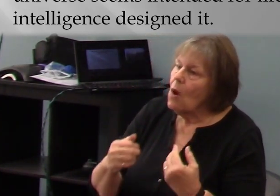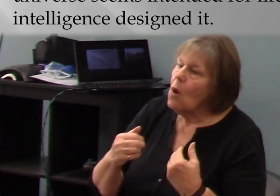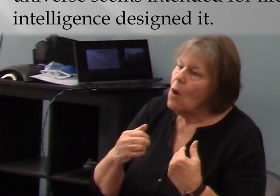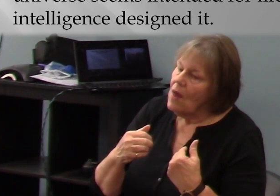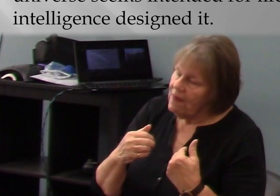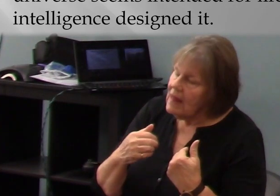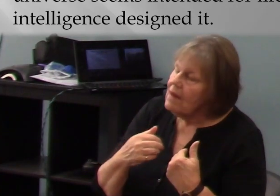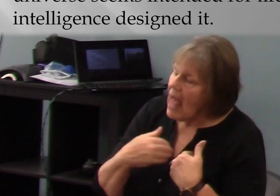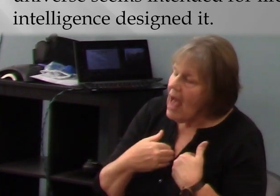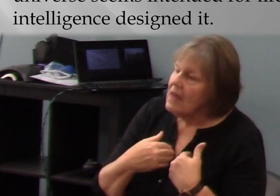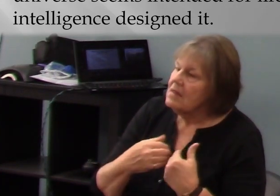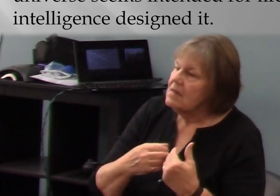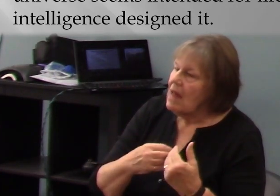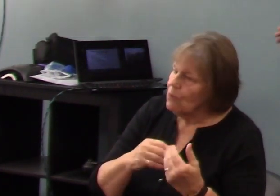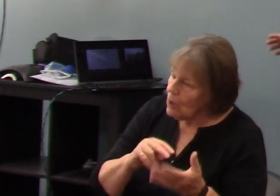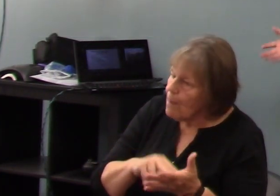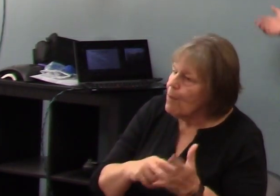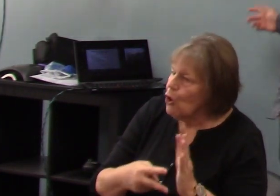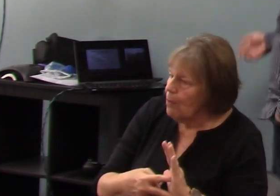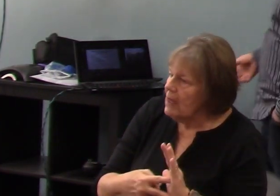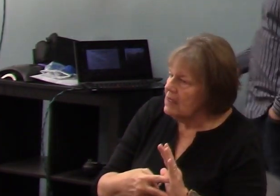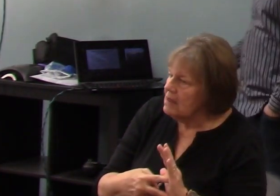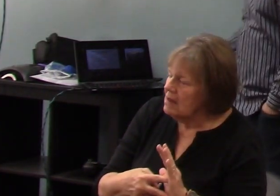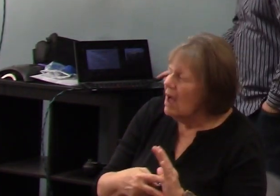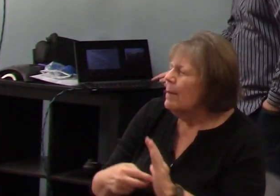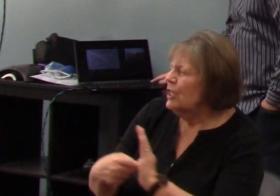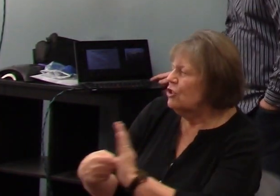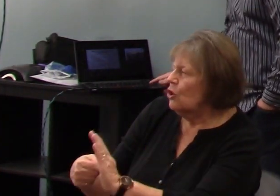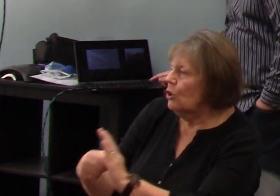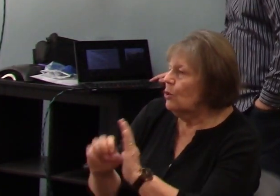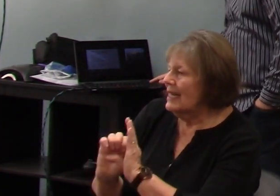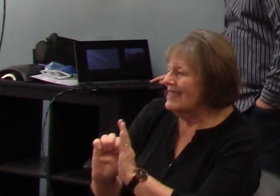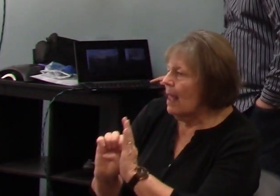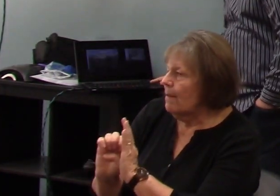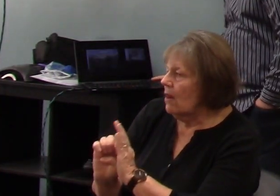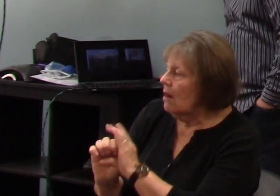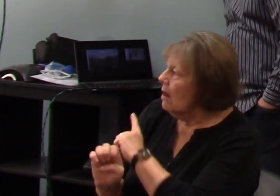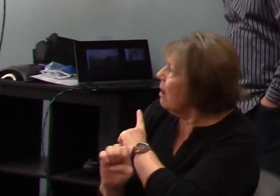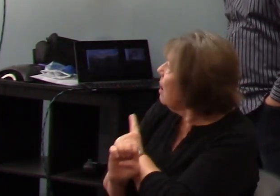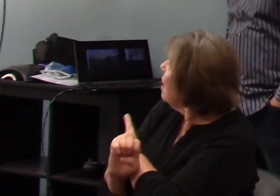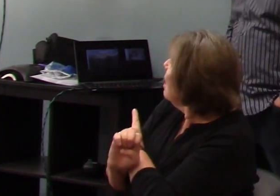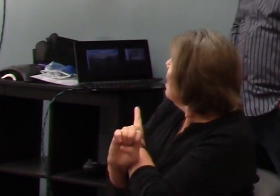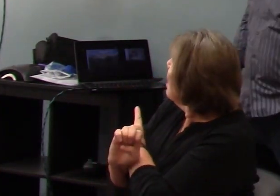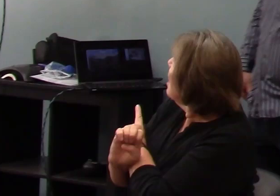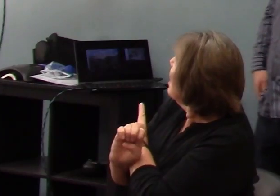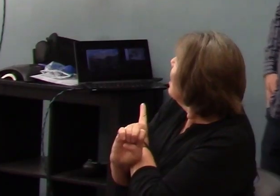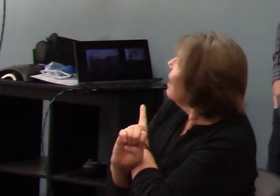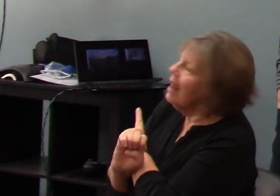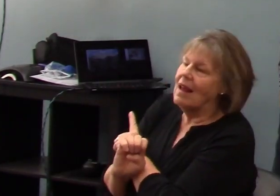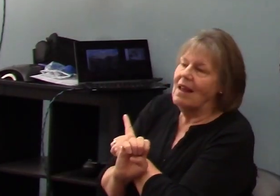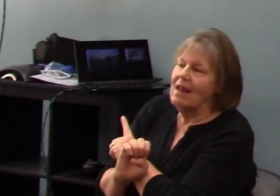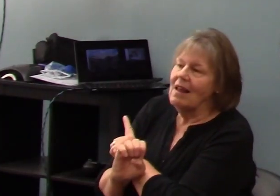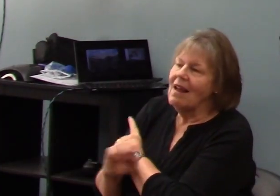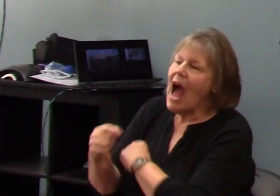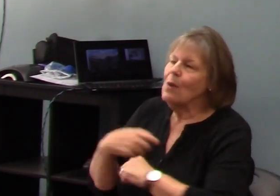Okay, and I'll show you an example of this. So this is on a hike I did a few years ago, and I noticed these little things